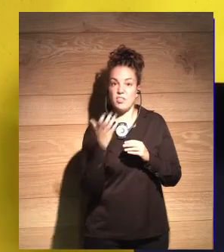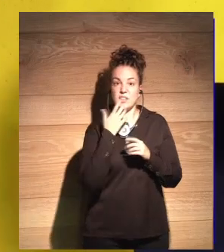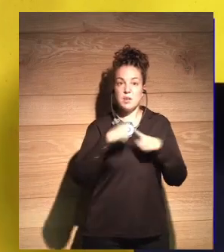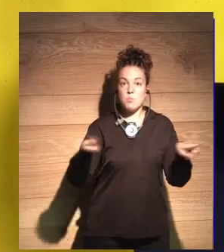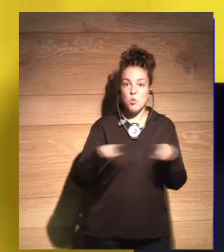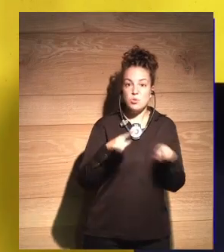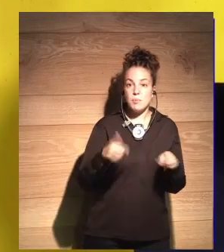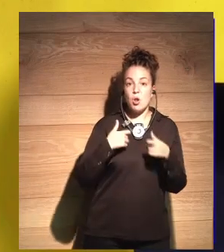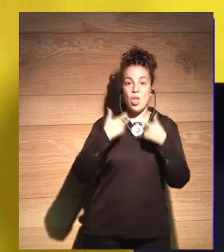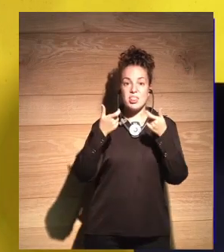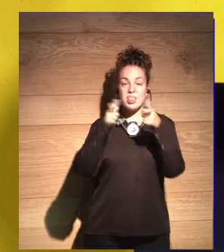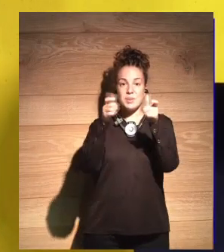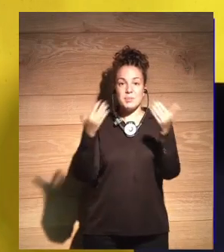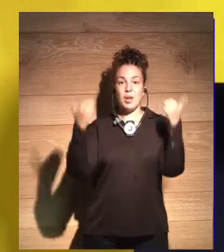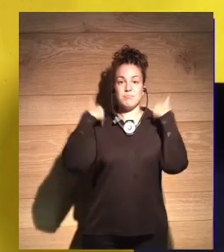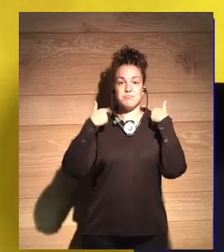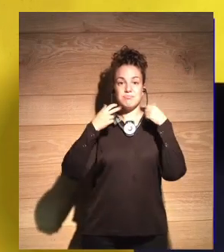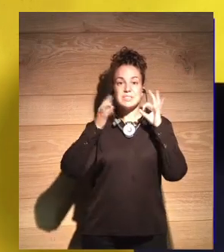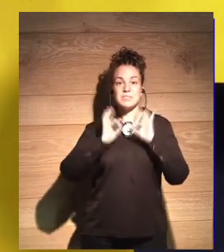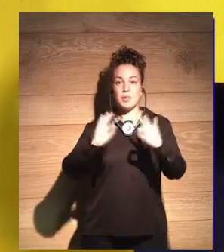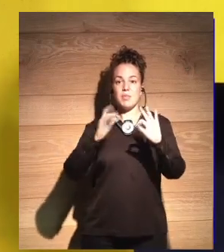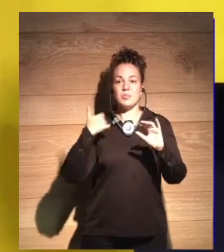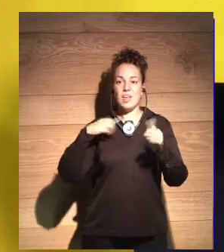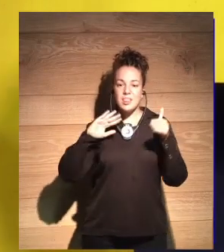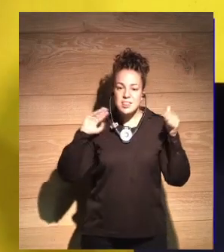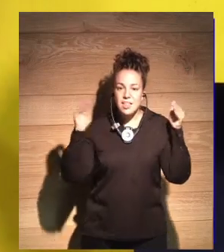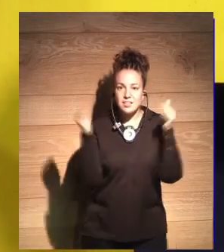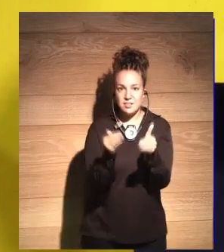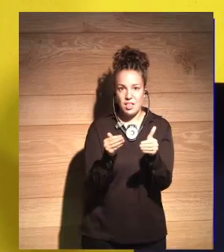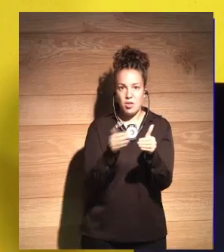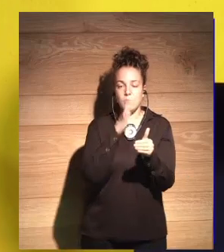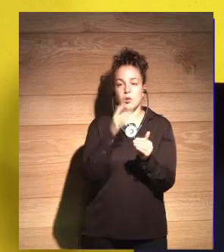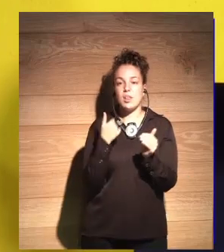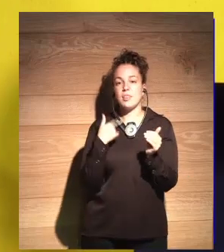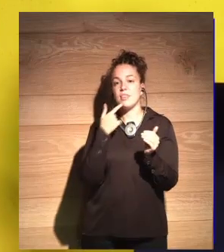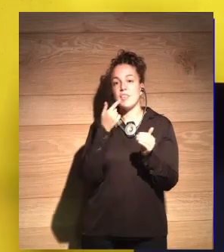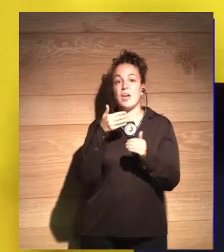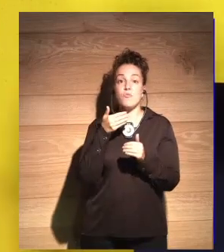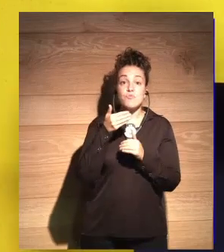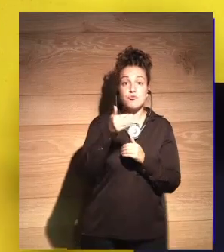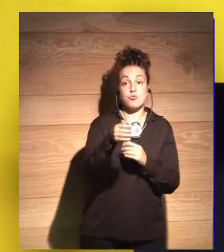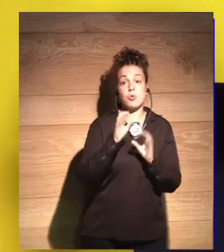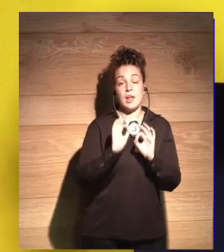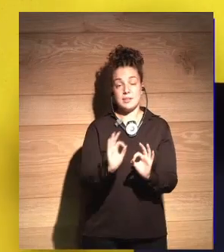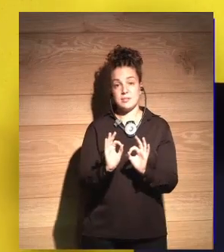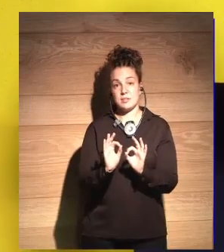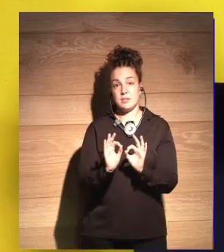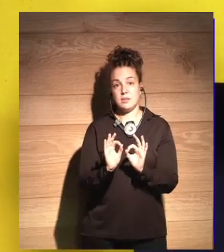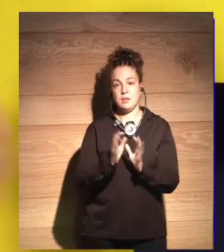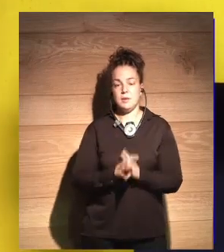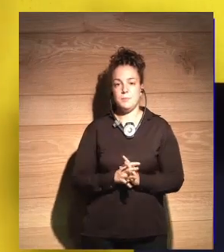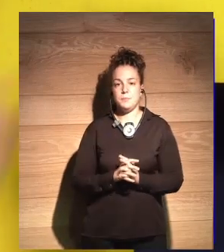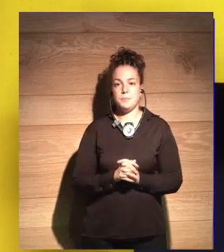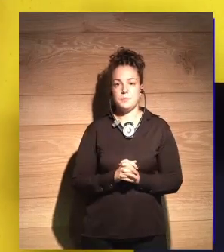focuses on that, because again and again, that's considered the future, but that came from Monsanto's home of the future in 1950? Right.